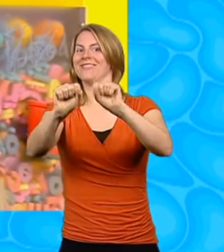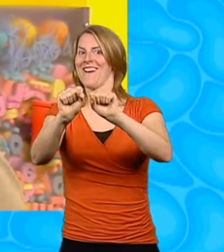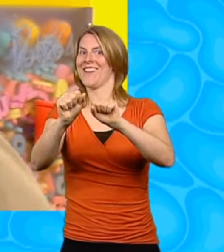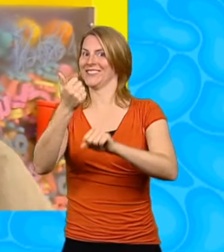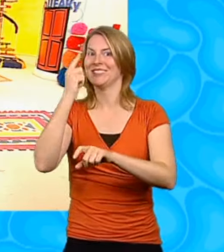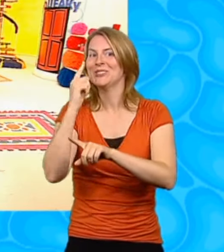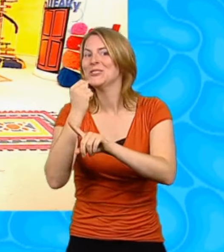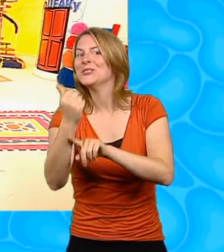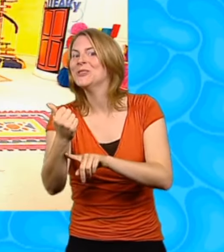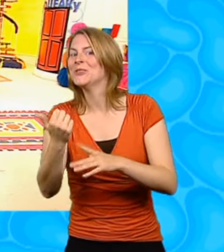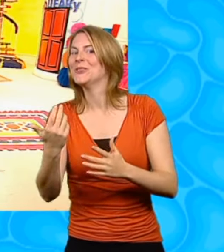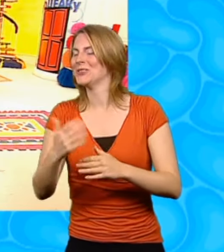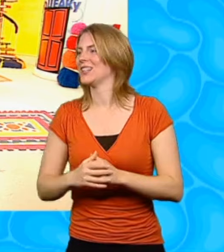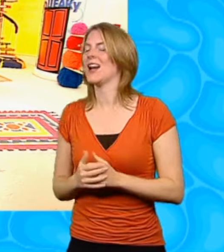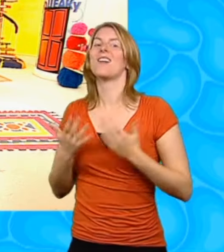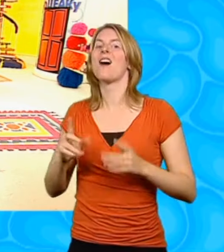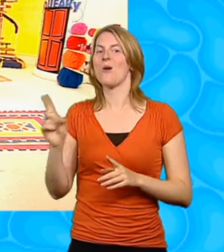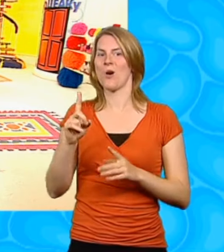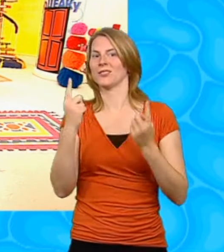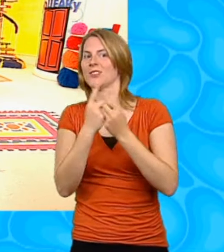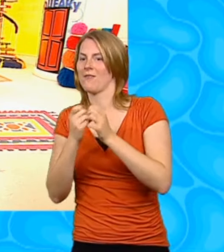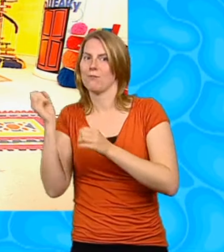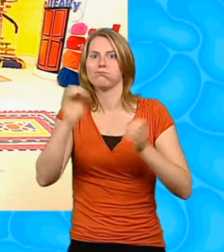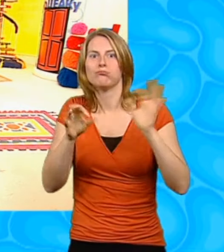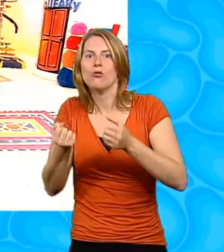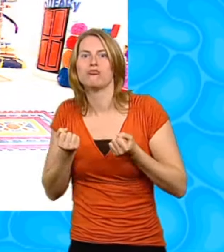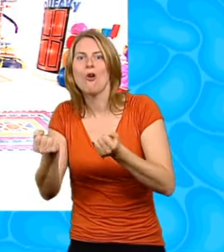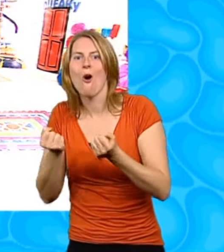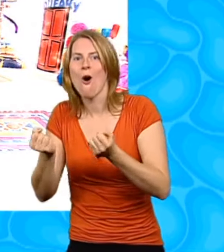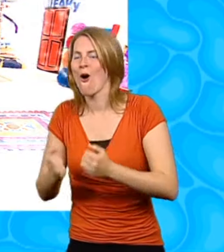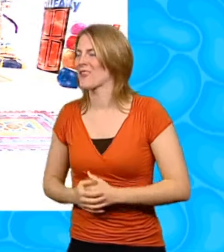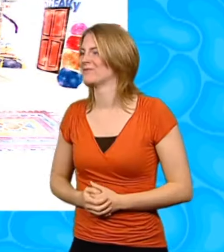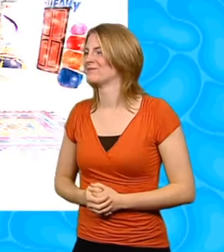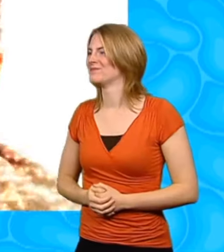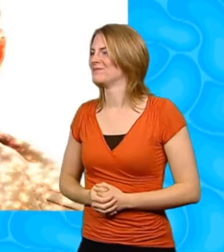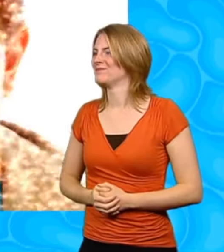you soon. It's time to put all this stuff back in its box.